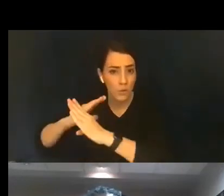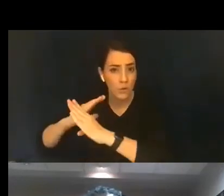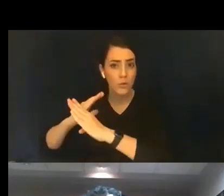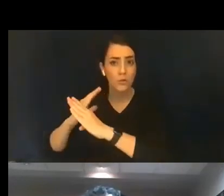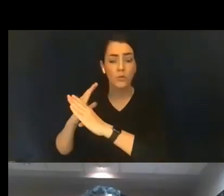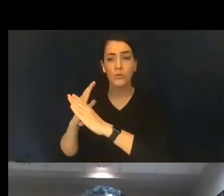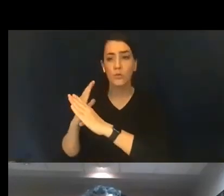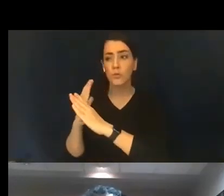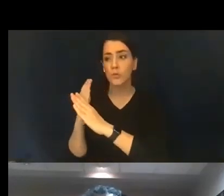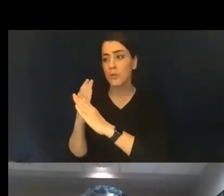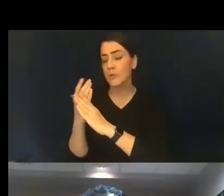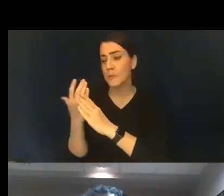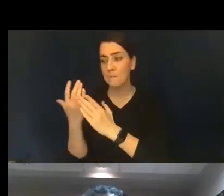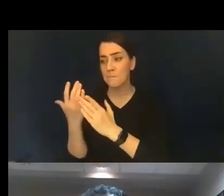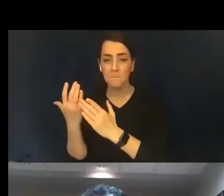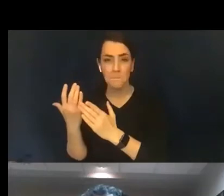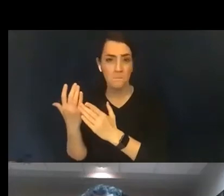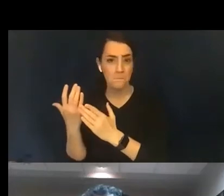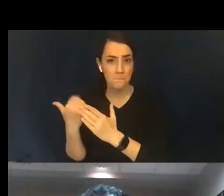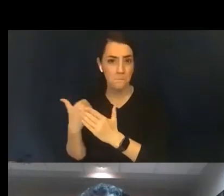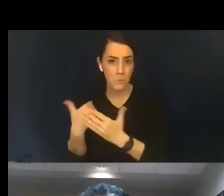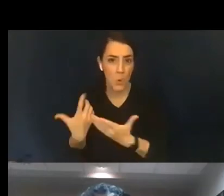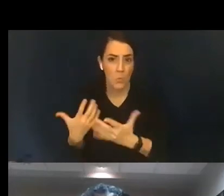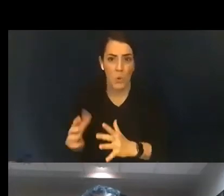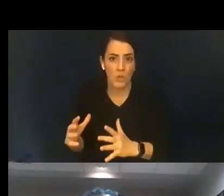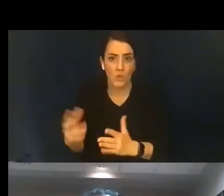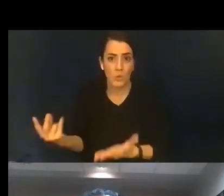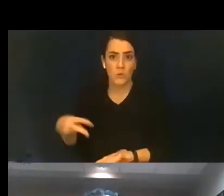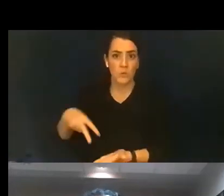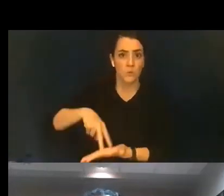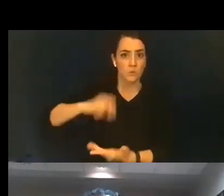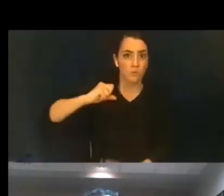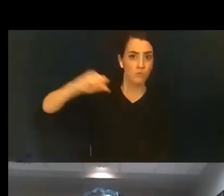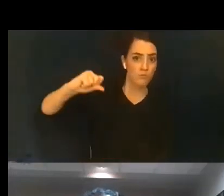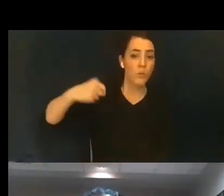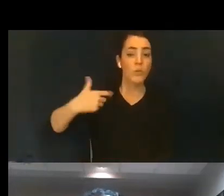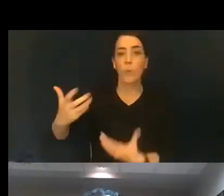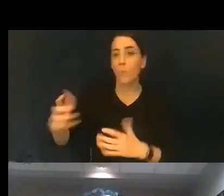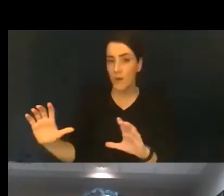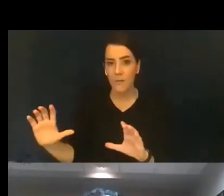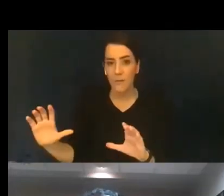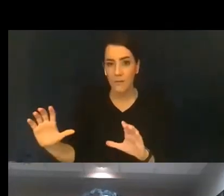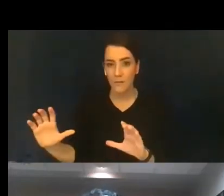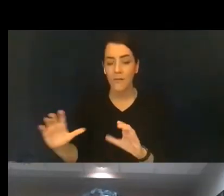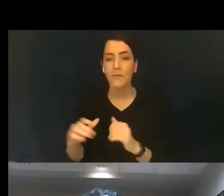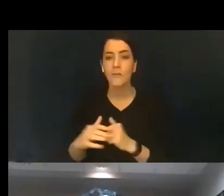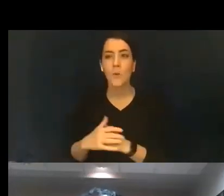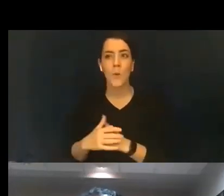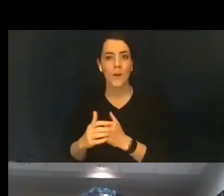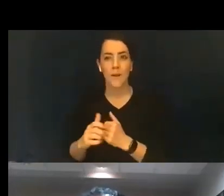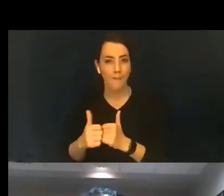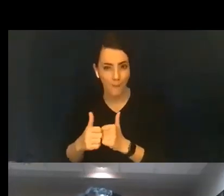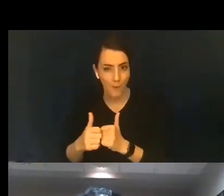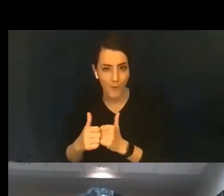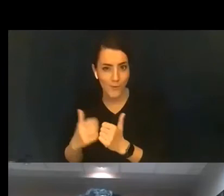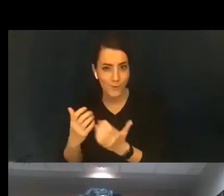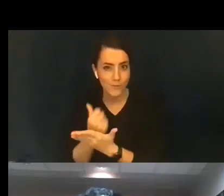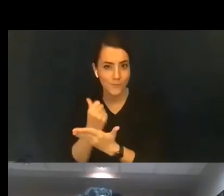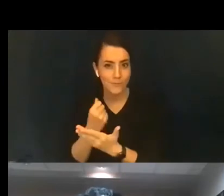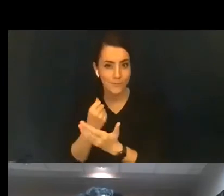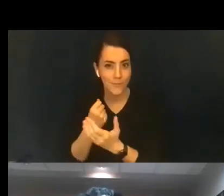didn't make that journey any simpler. So we decided to do a lot more